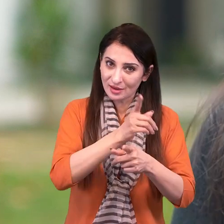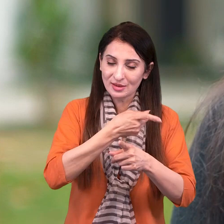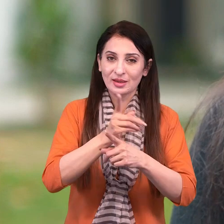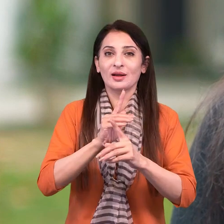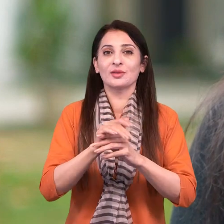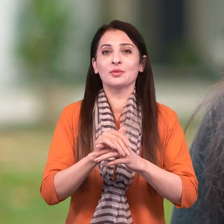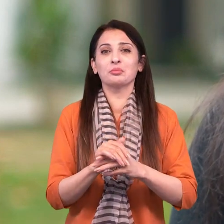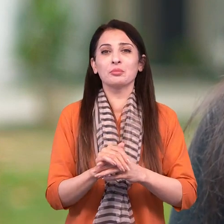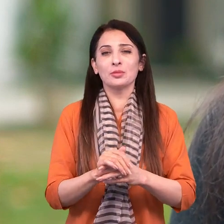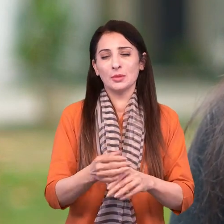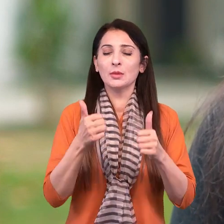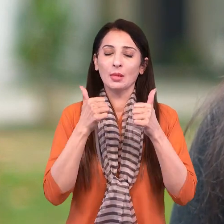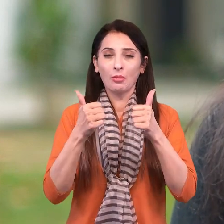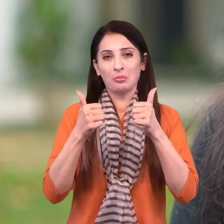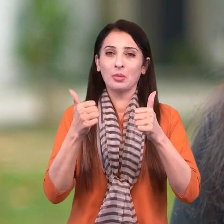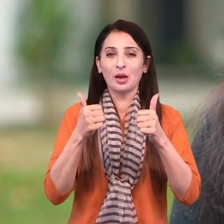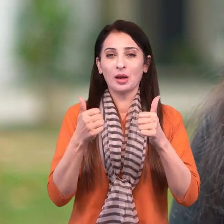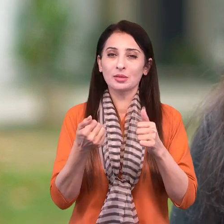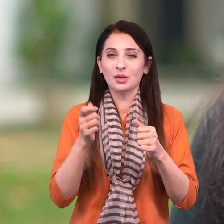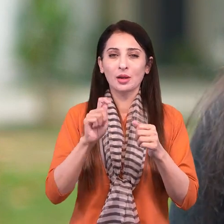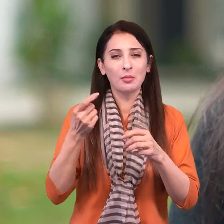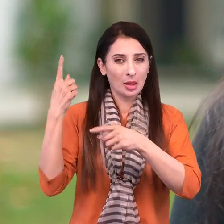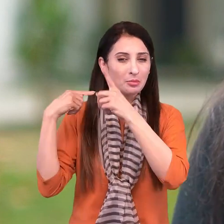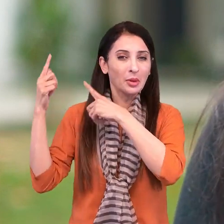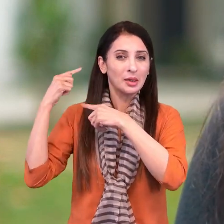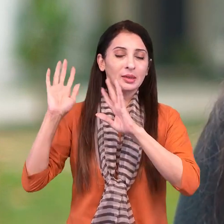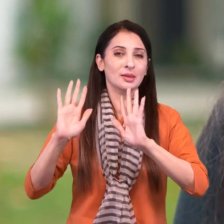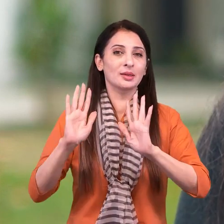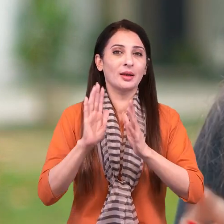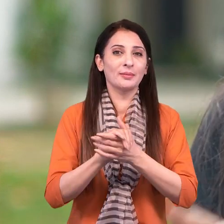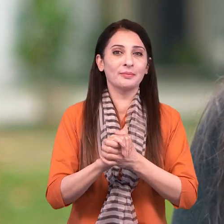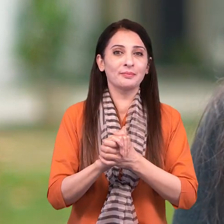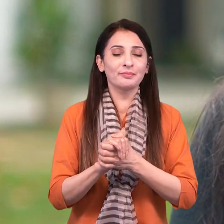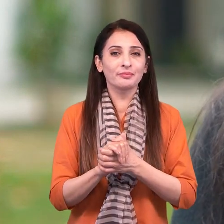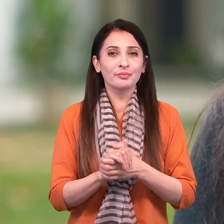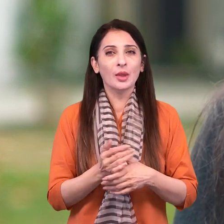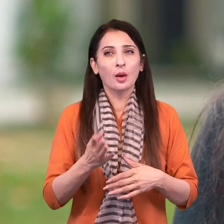business. So that was a pretty interesting experience that I had for a few years.